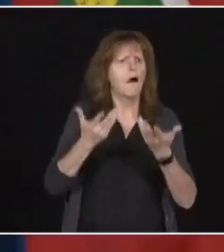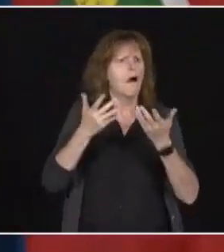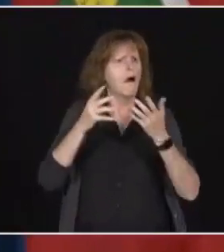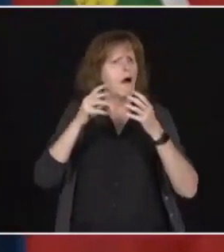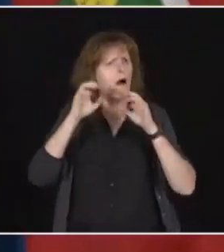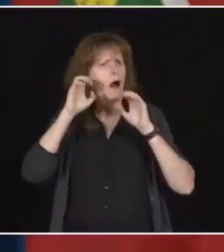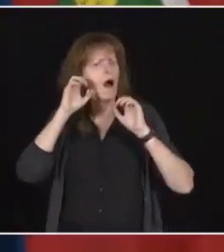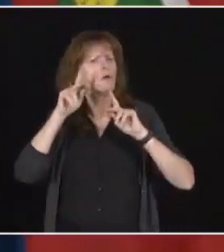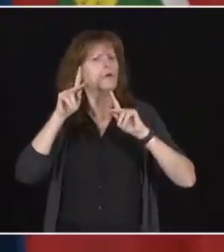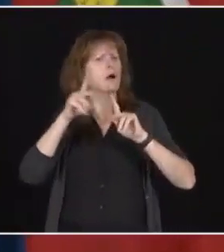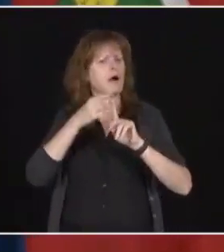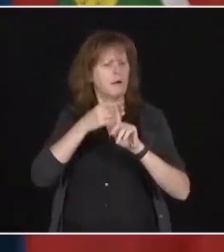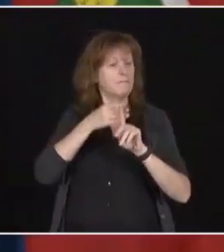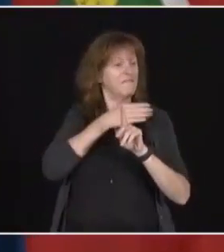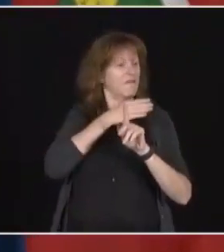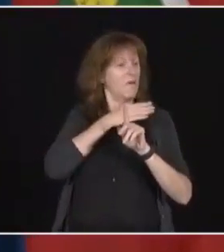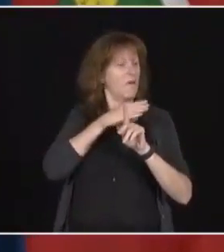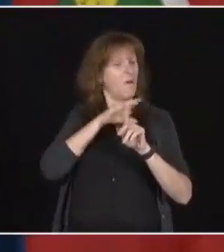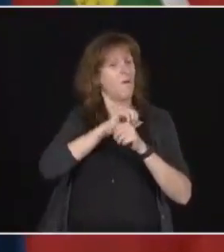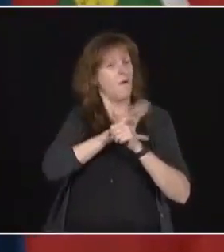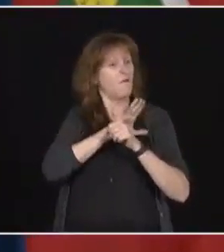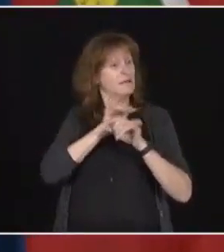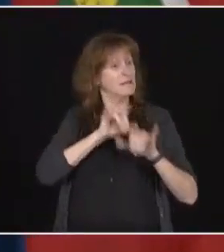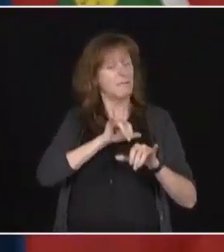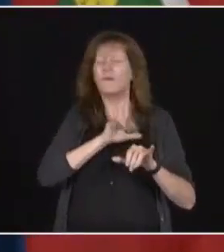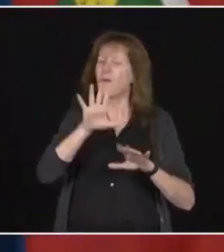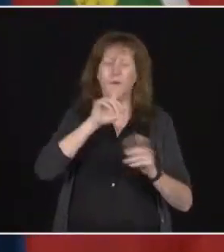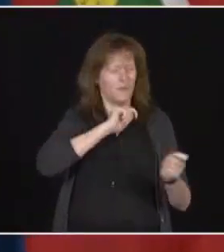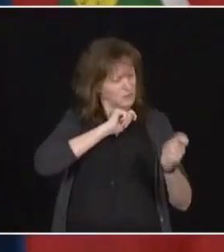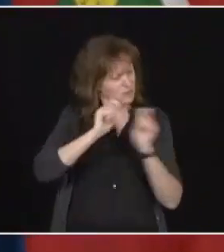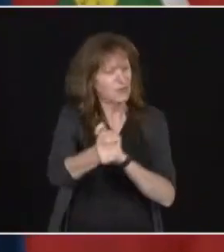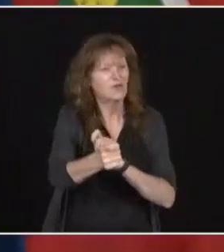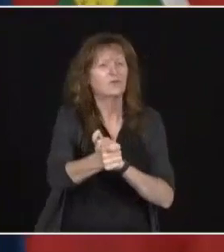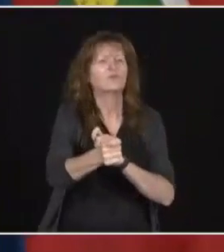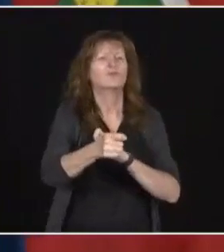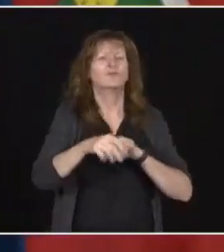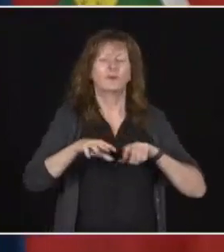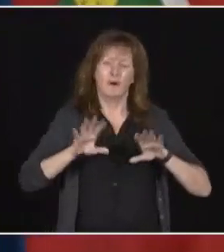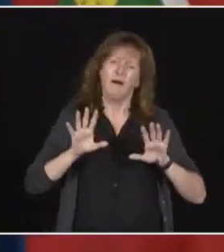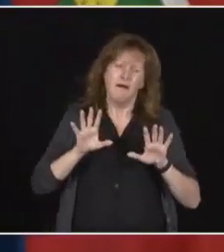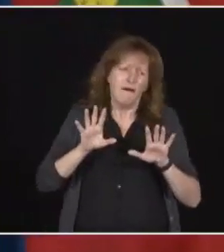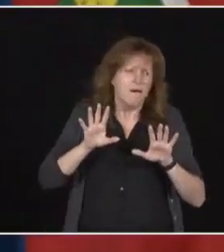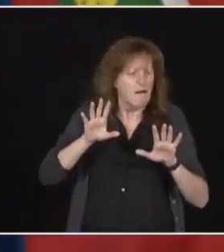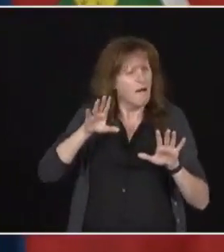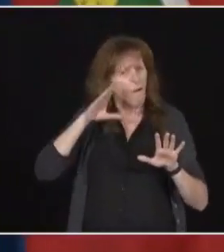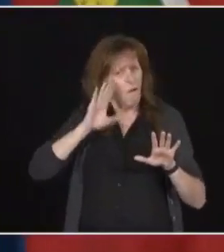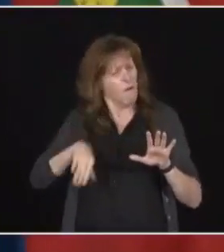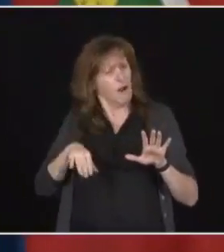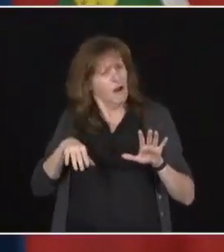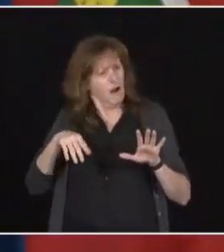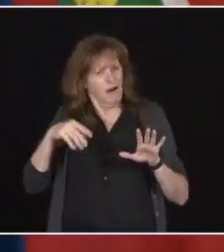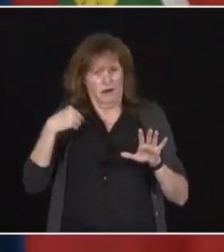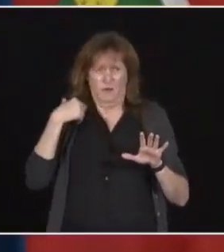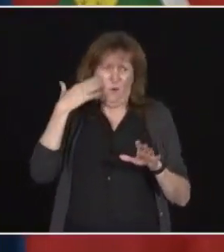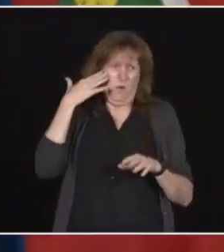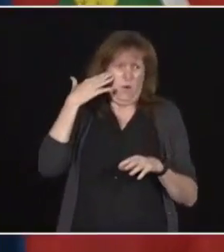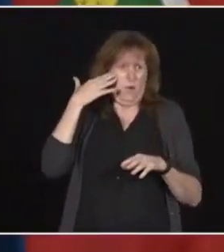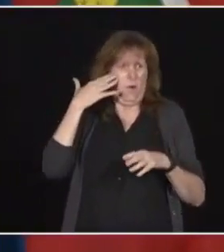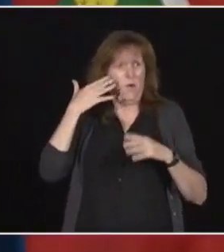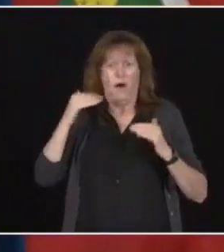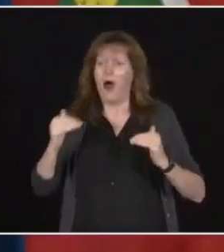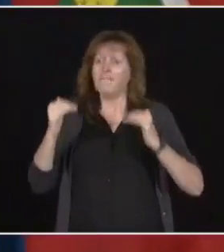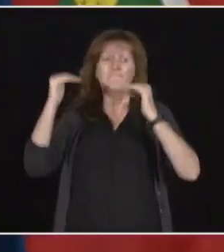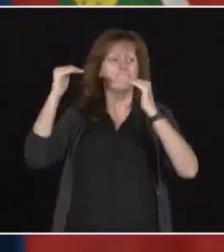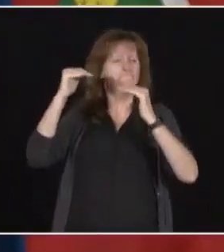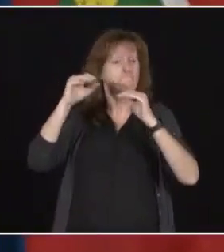delivered education, and you've heard me say this before, and I will say it many, many times again. We know that our advanced education, research, and science innovation